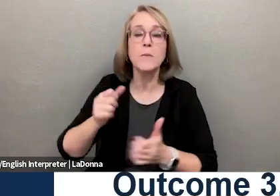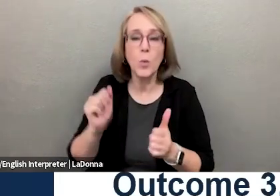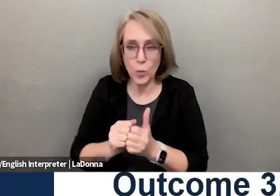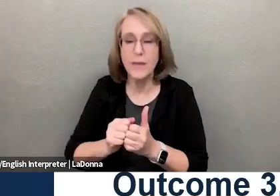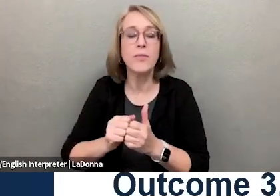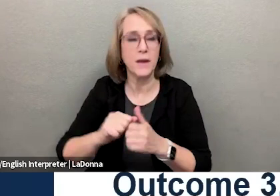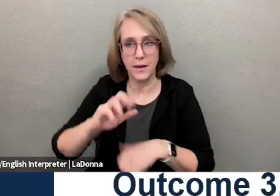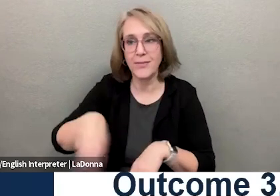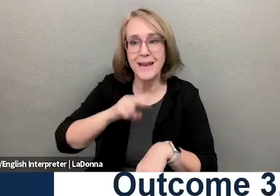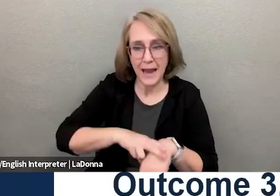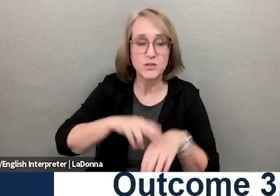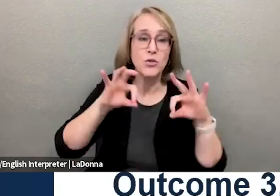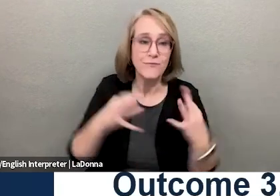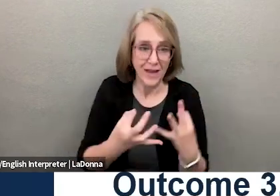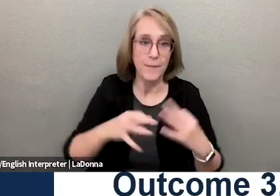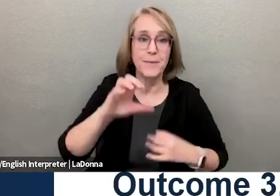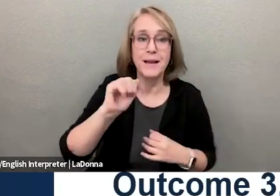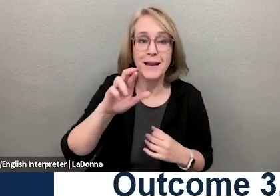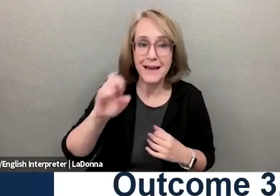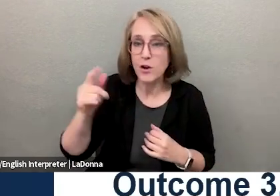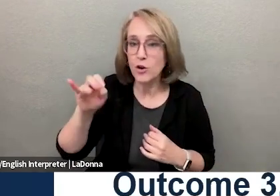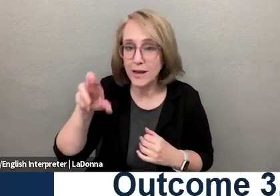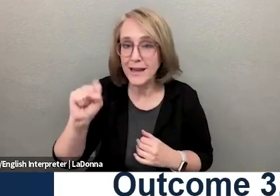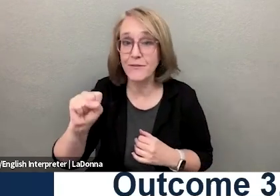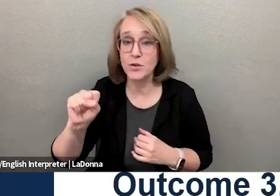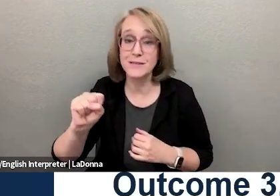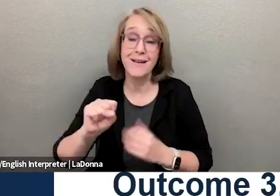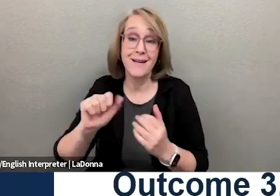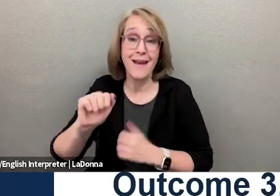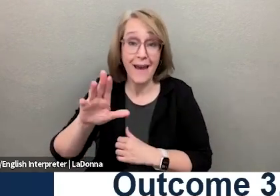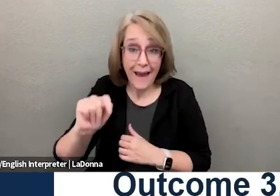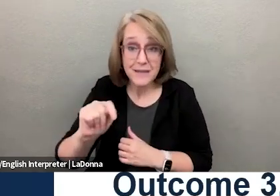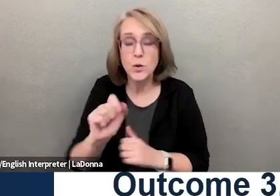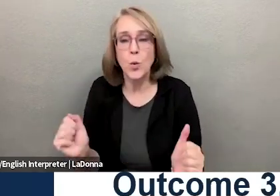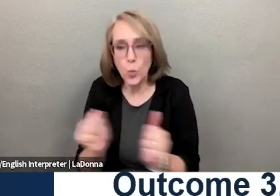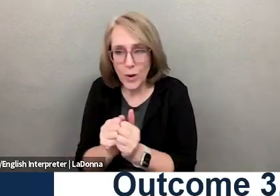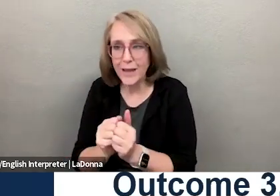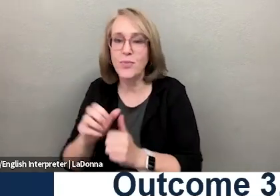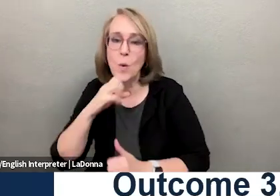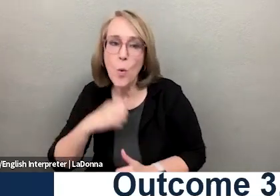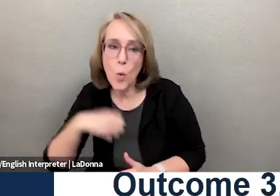Older Americans Act to ensure that you as national leaders continue to update